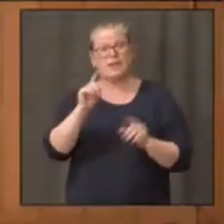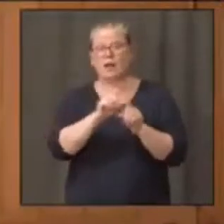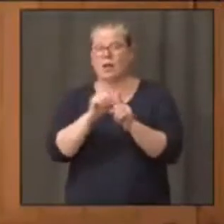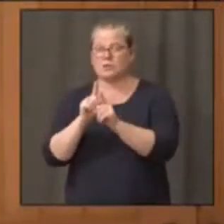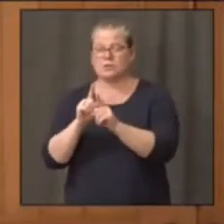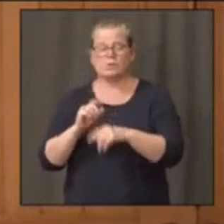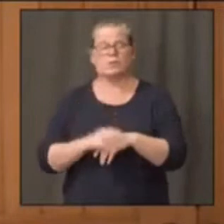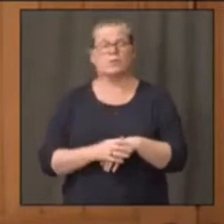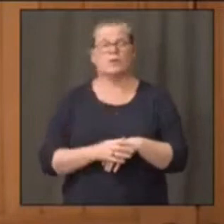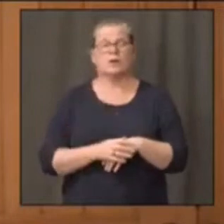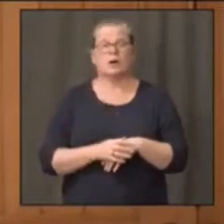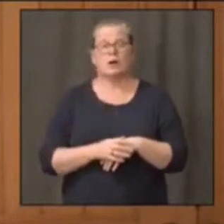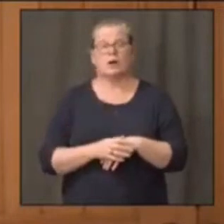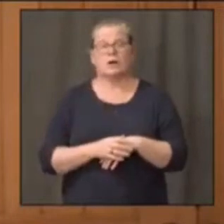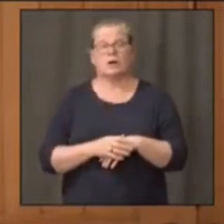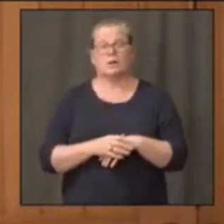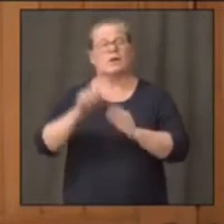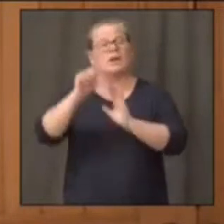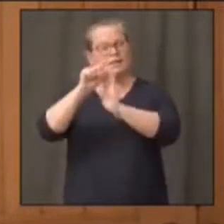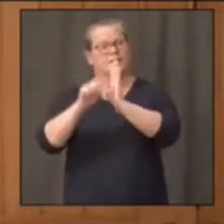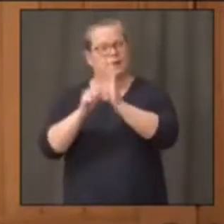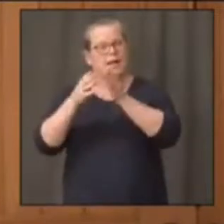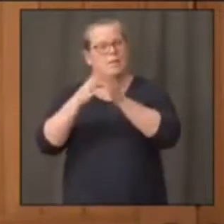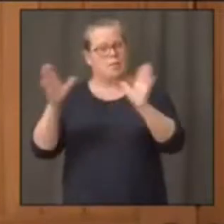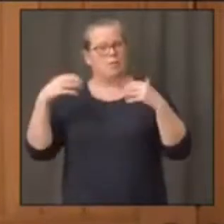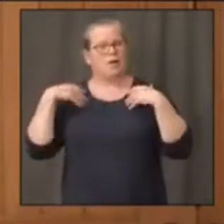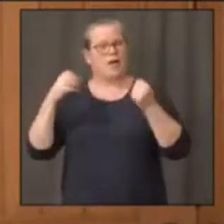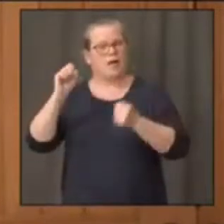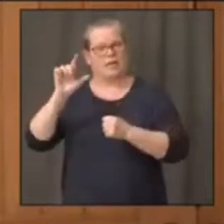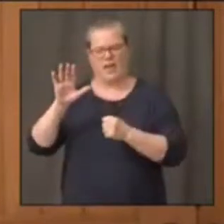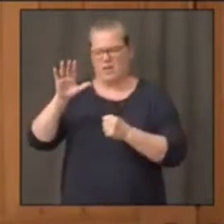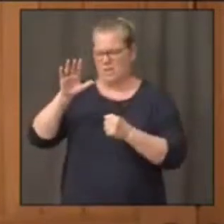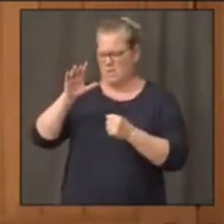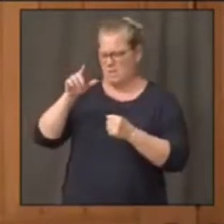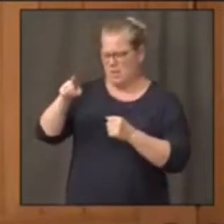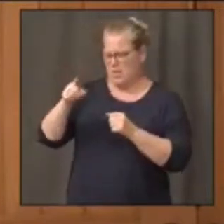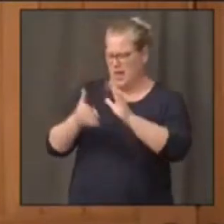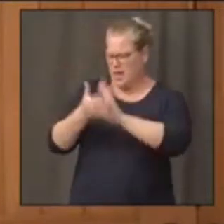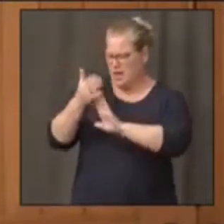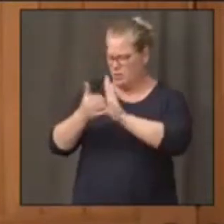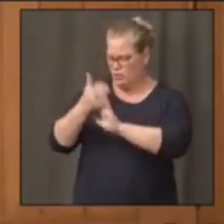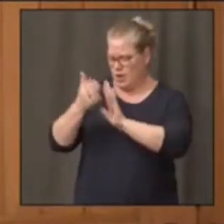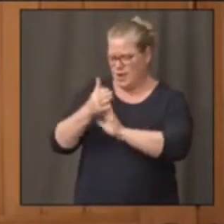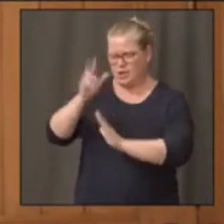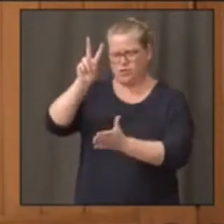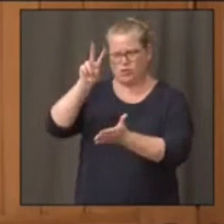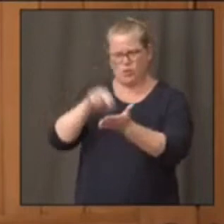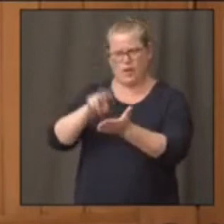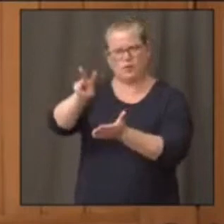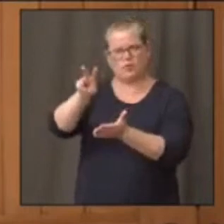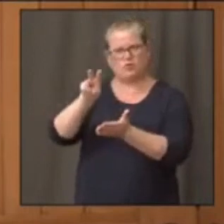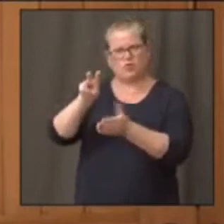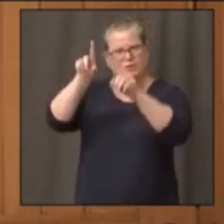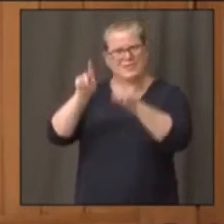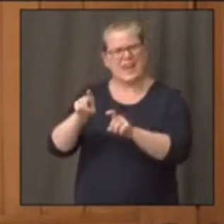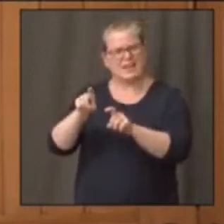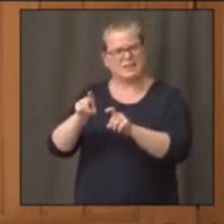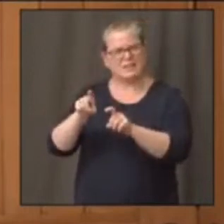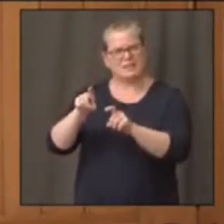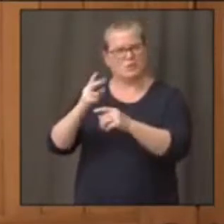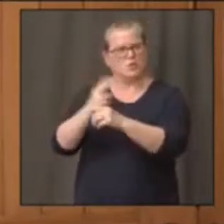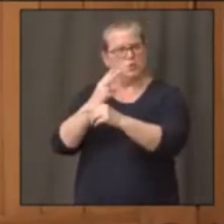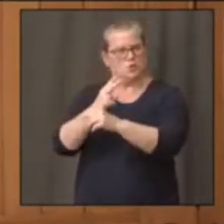mentioned, the State Public Health Lab ran about 2,200 tests on this platform over the course of the month period we're